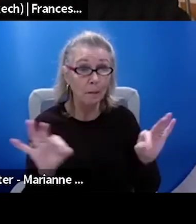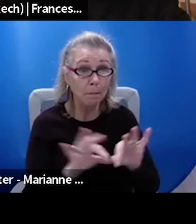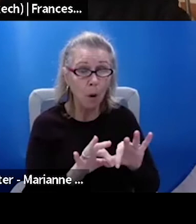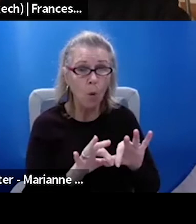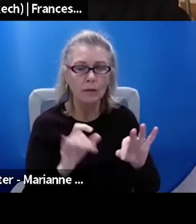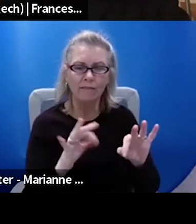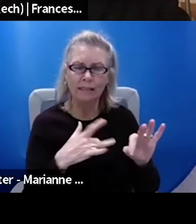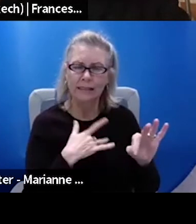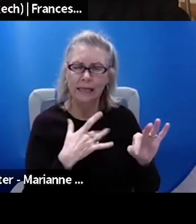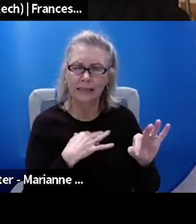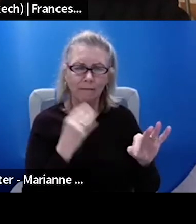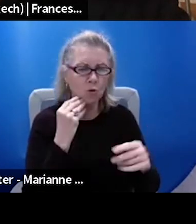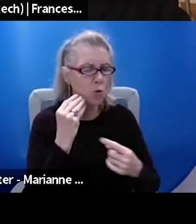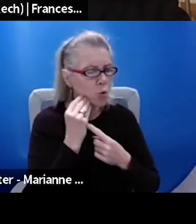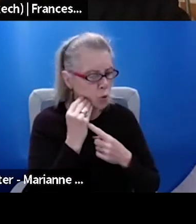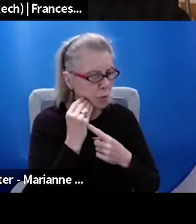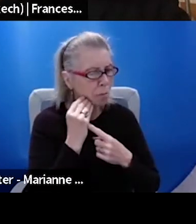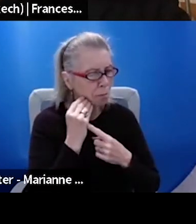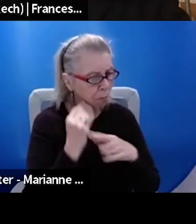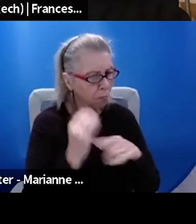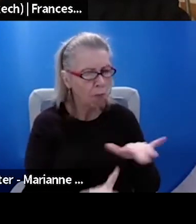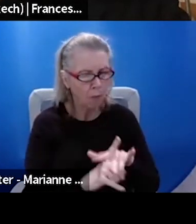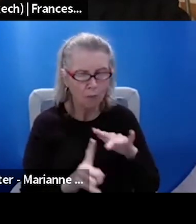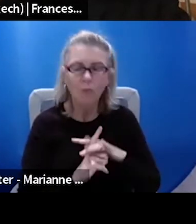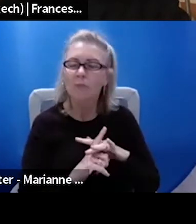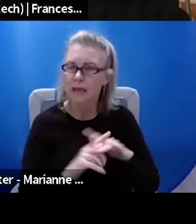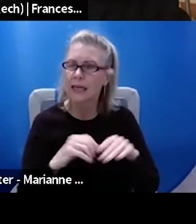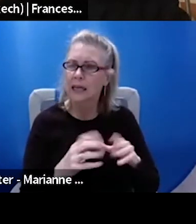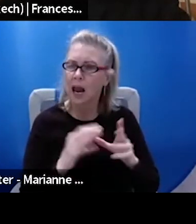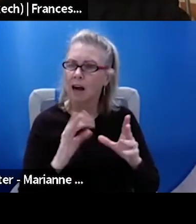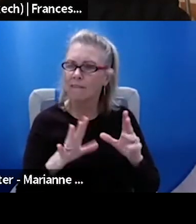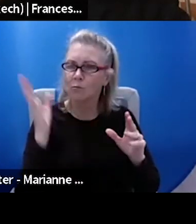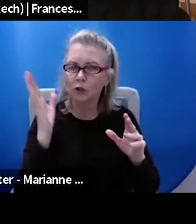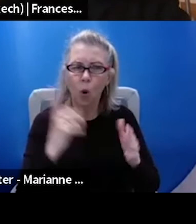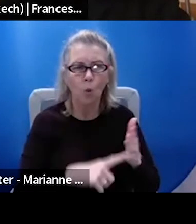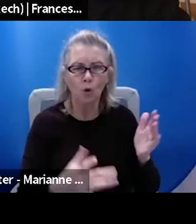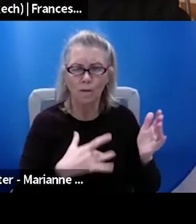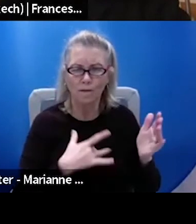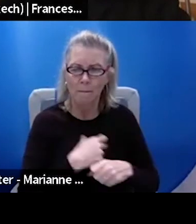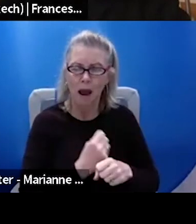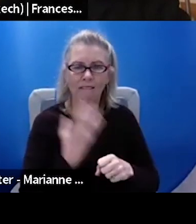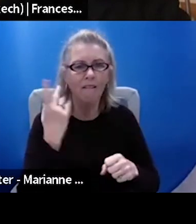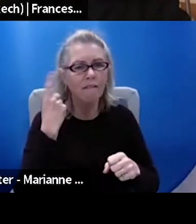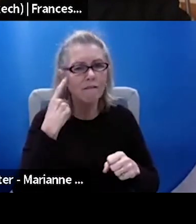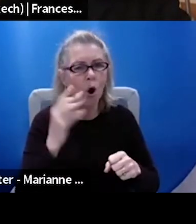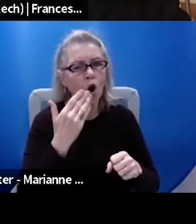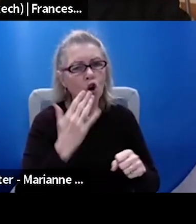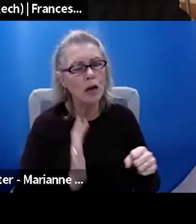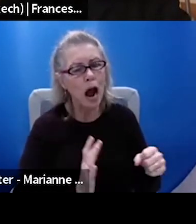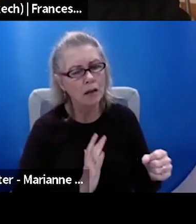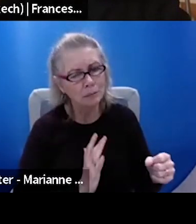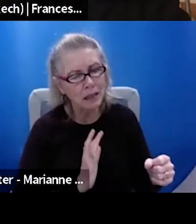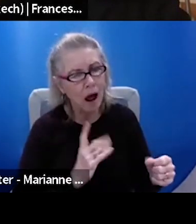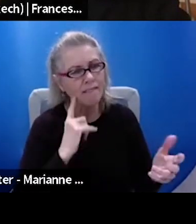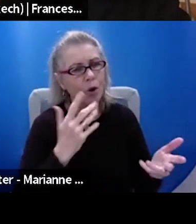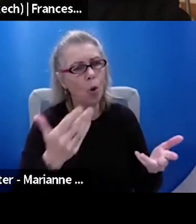sense of home has been coming up a lot across different presentations. What do you feel makes for good hospitality, i.e. welcoming